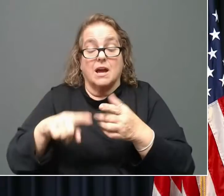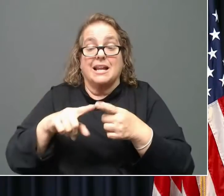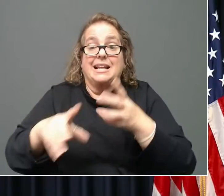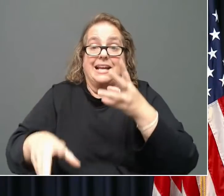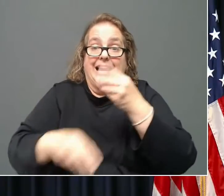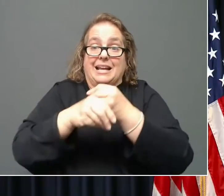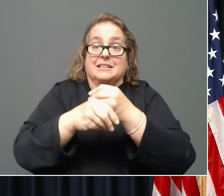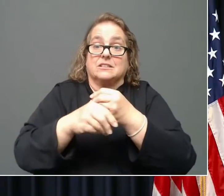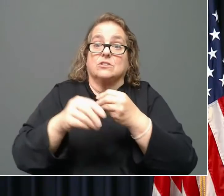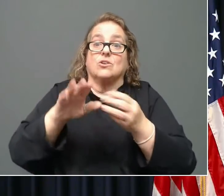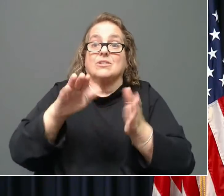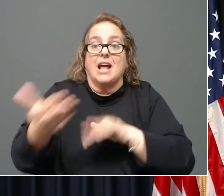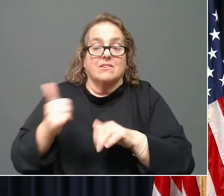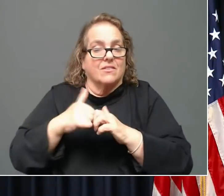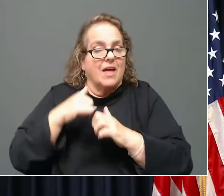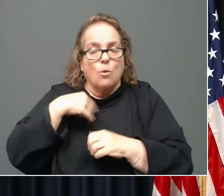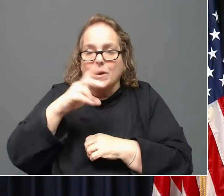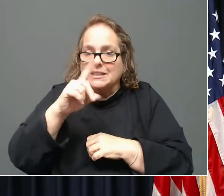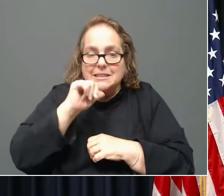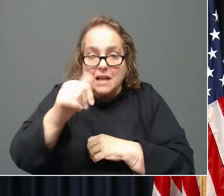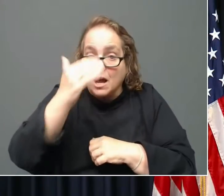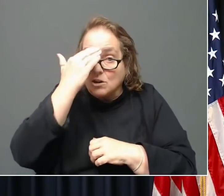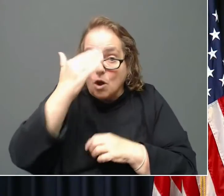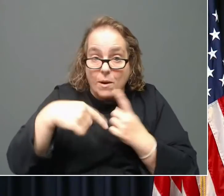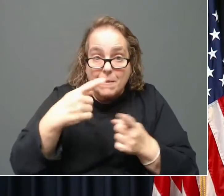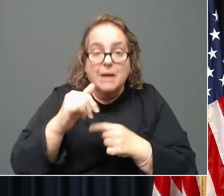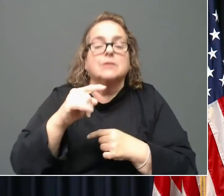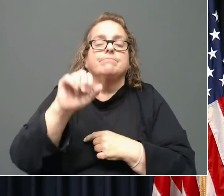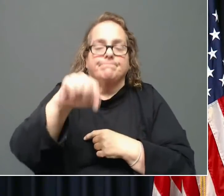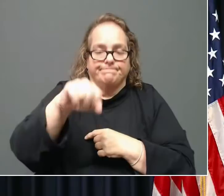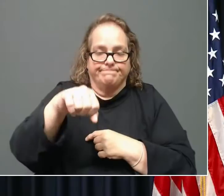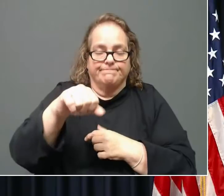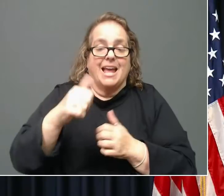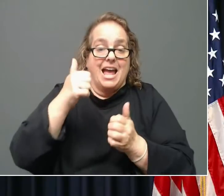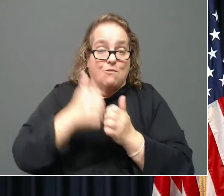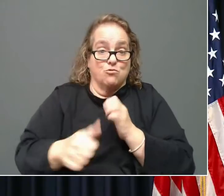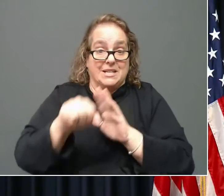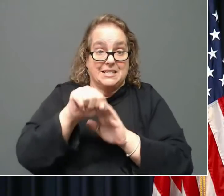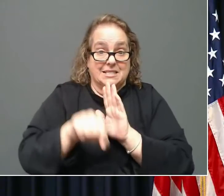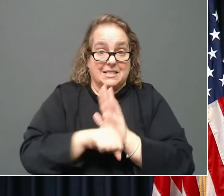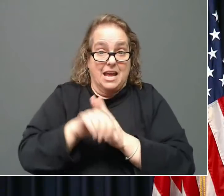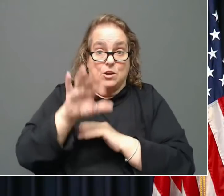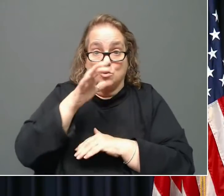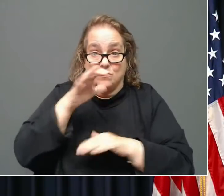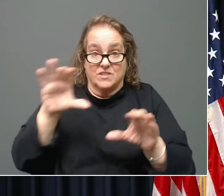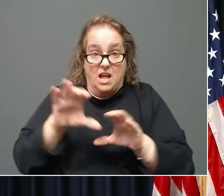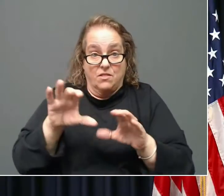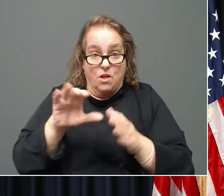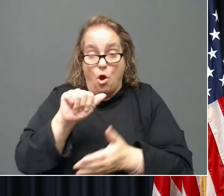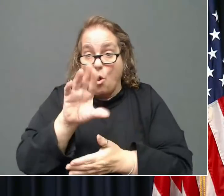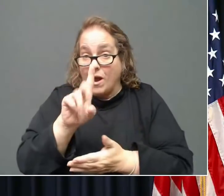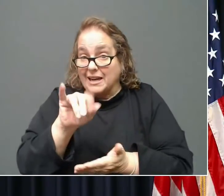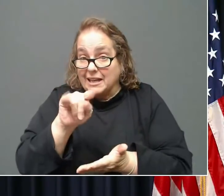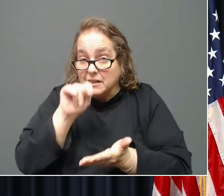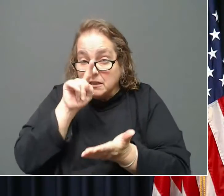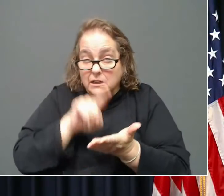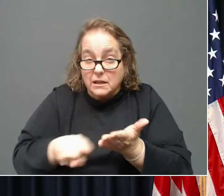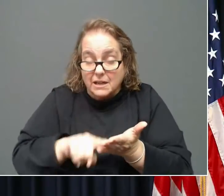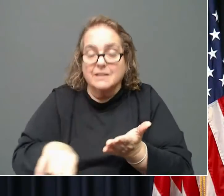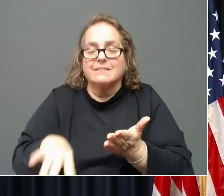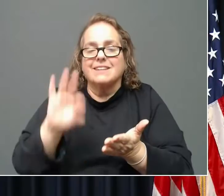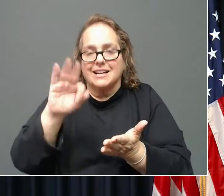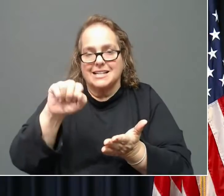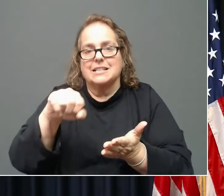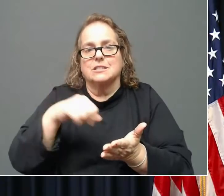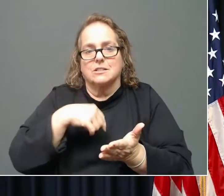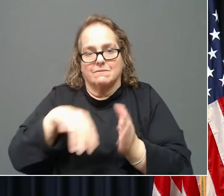do. Virtually every state that has done this has found more deaths out there. And when we look at total number of people